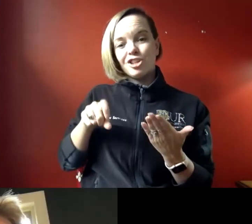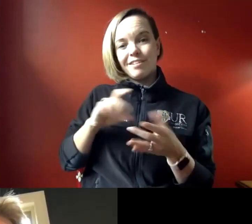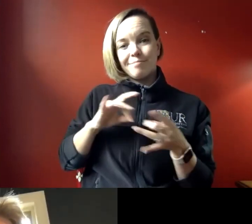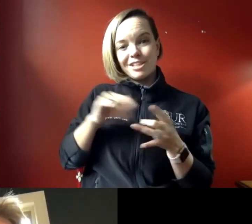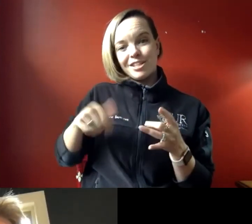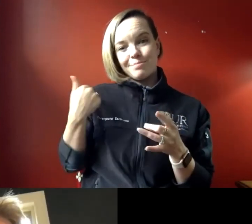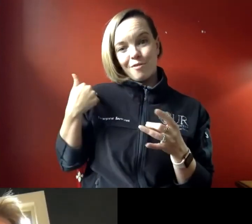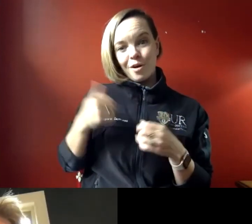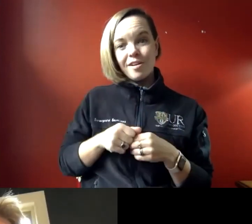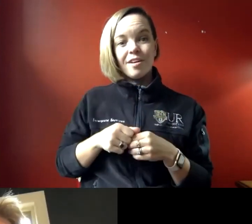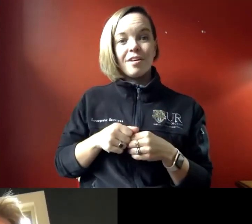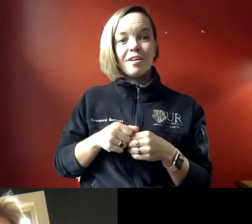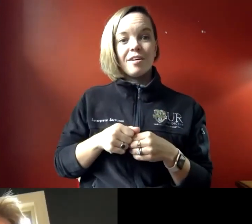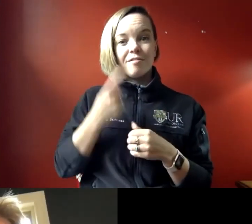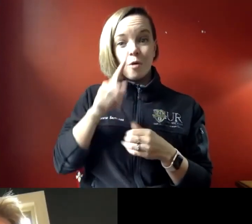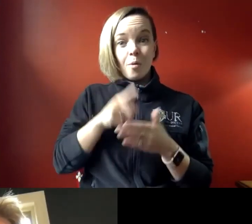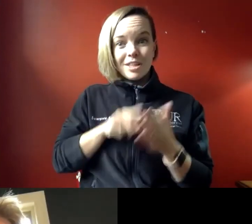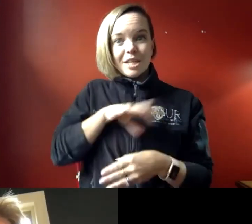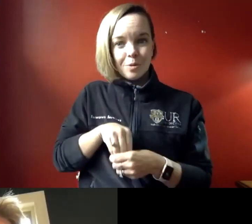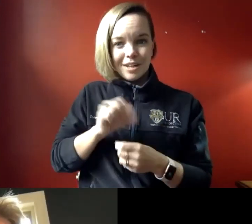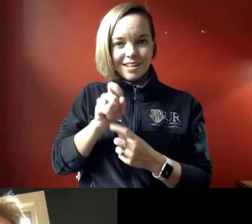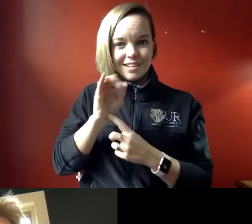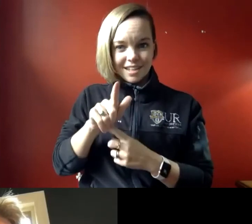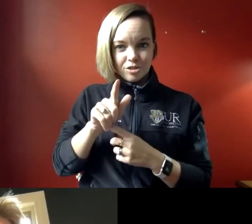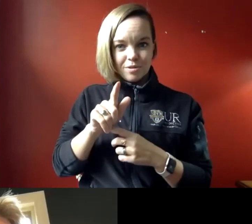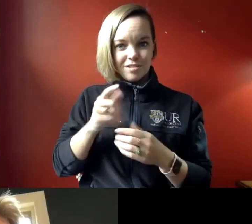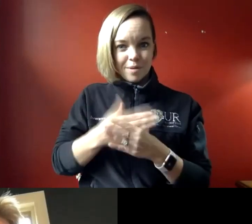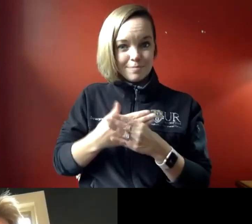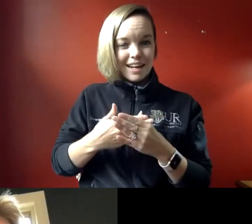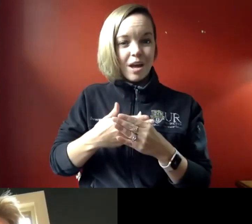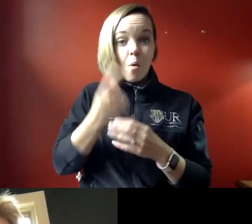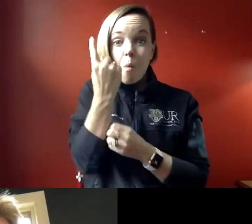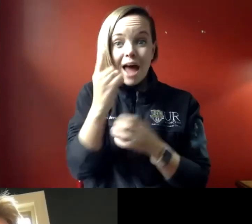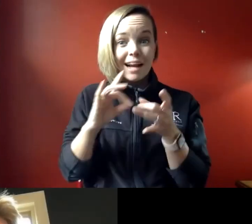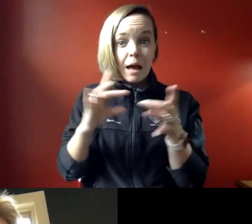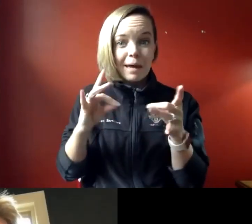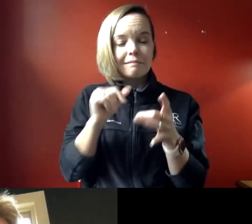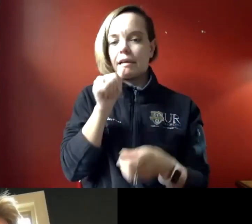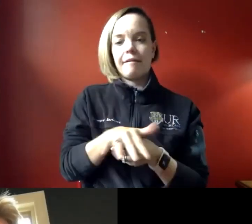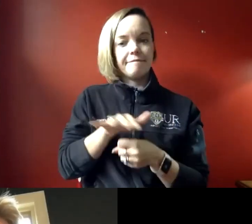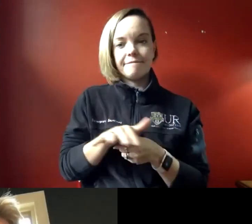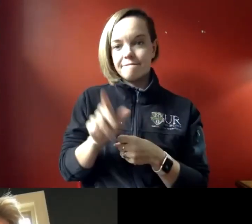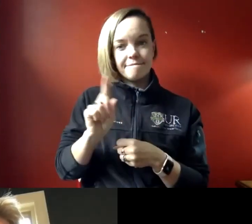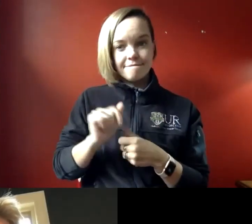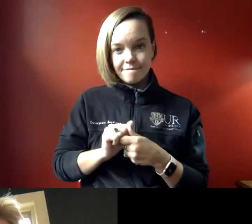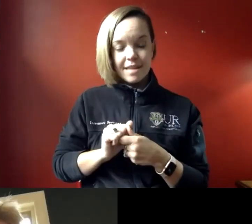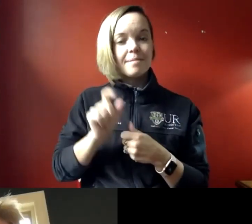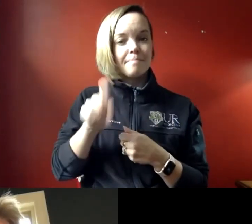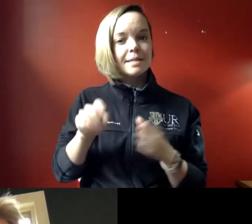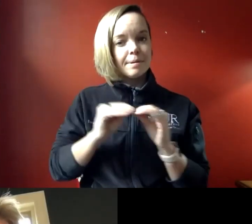of, what counts as sexual harassment. It's not one comment. Yeah. It has to be much more